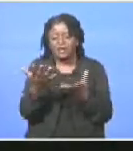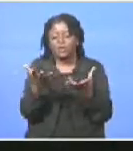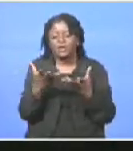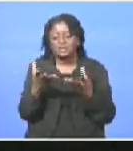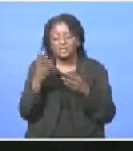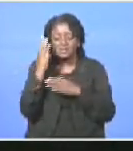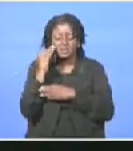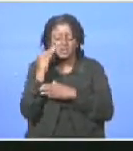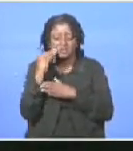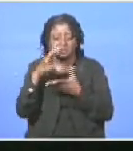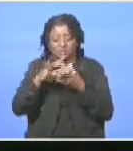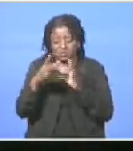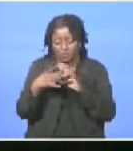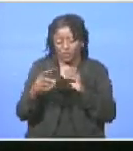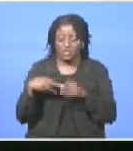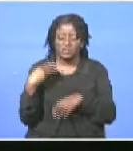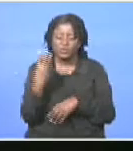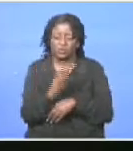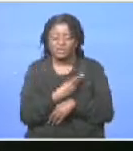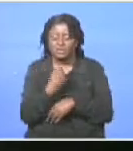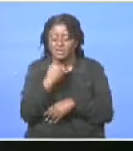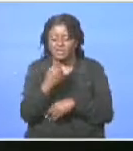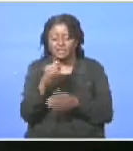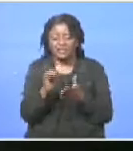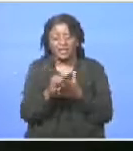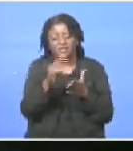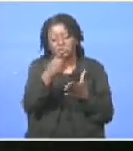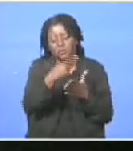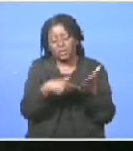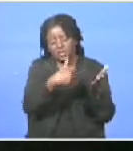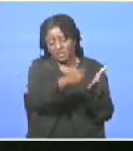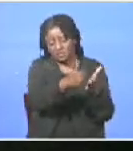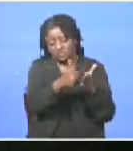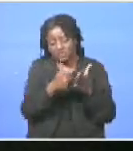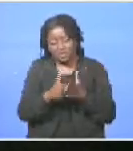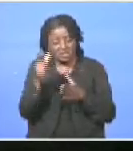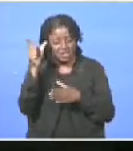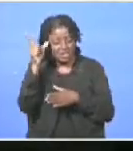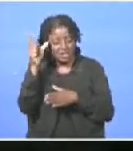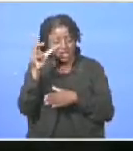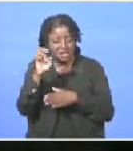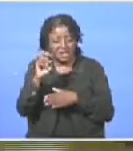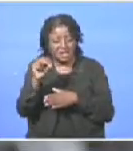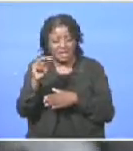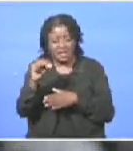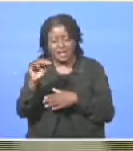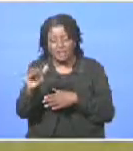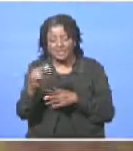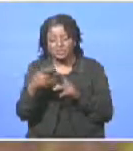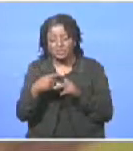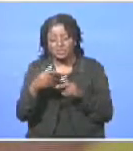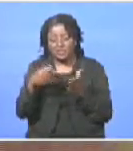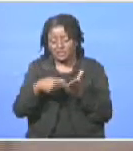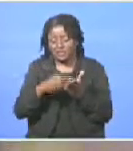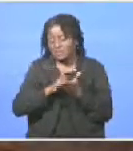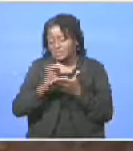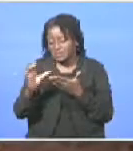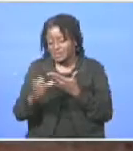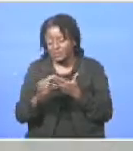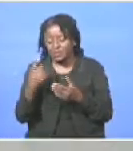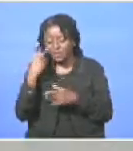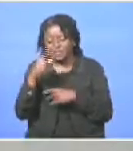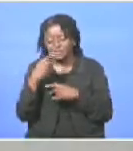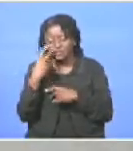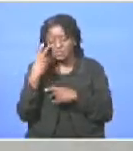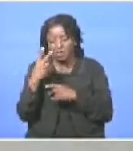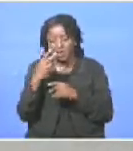that we're telling. And in fact, it's what attracted Lenny to this whole campaign. When he saw how genuine the stories were that we were